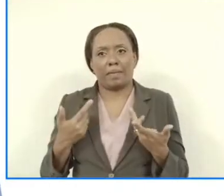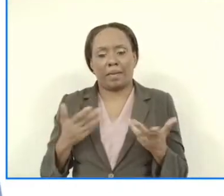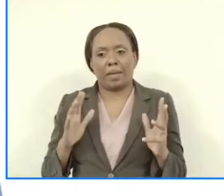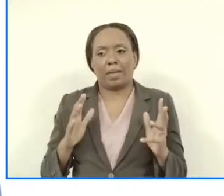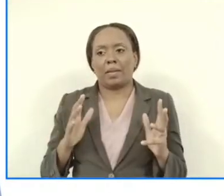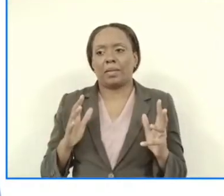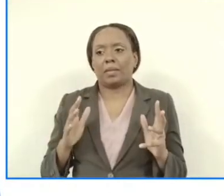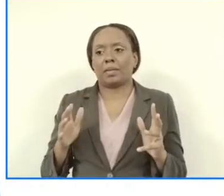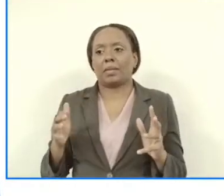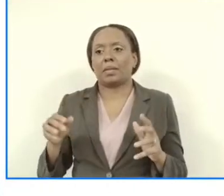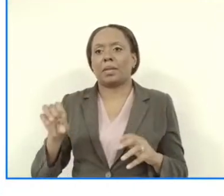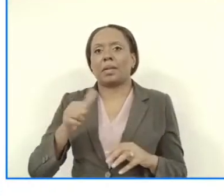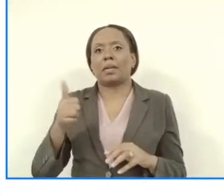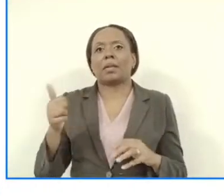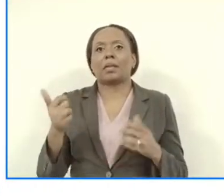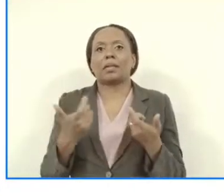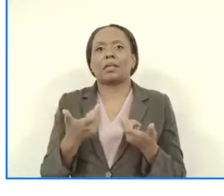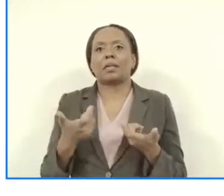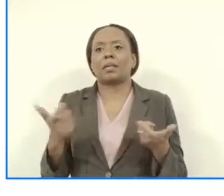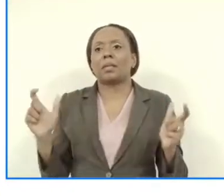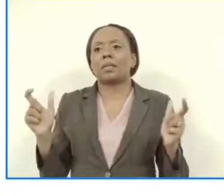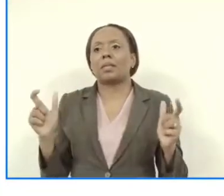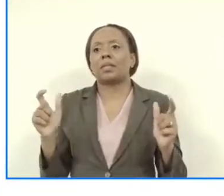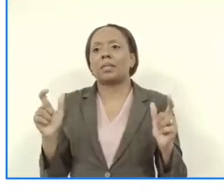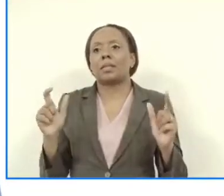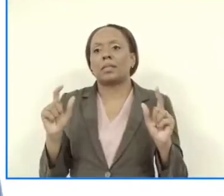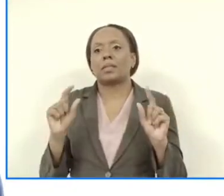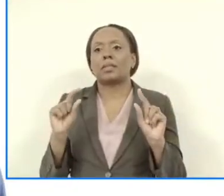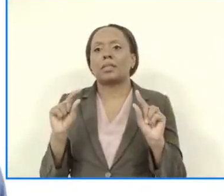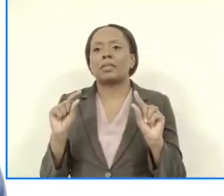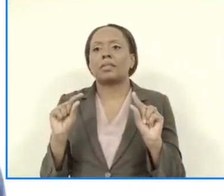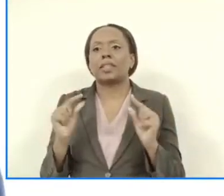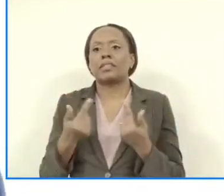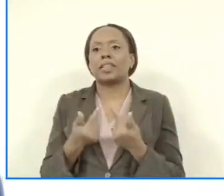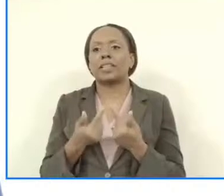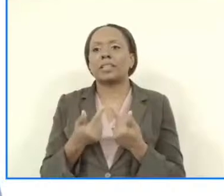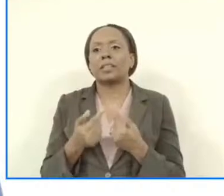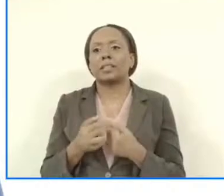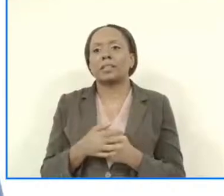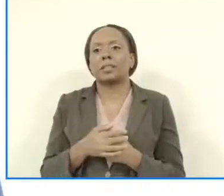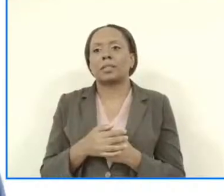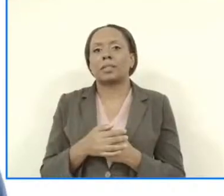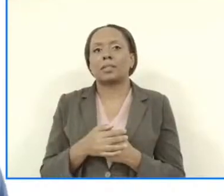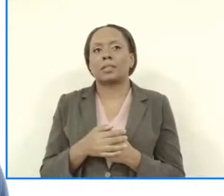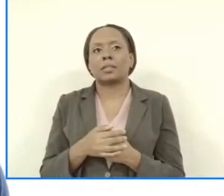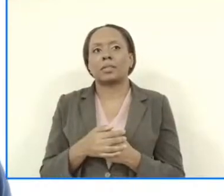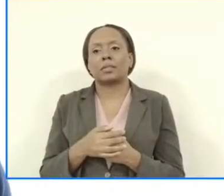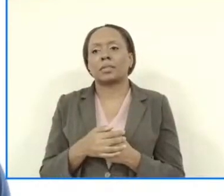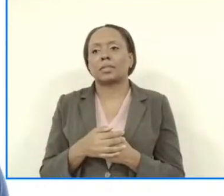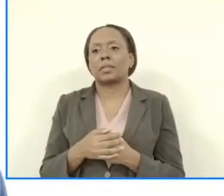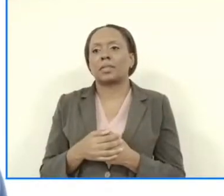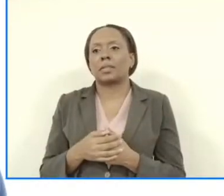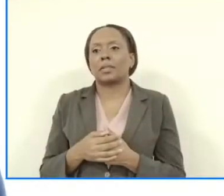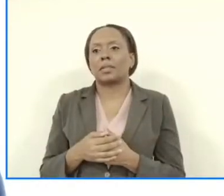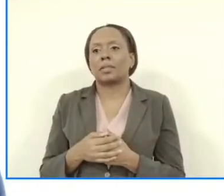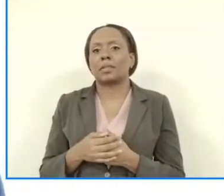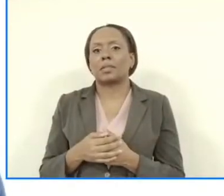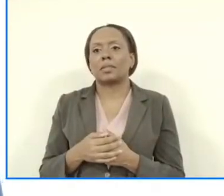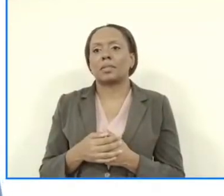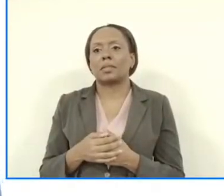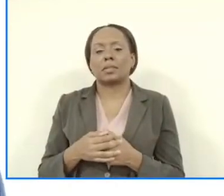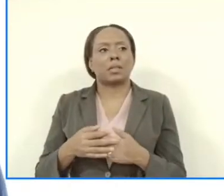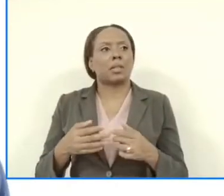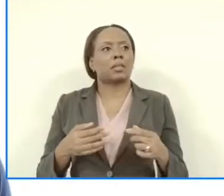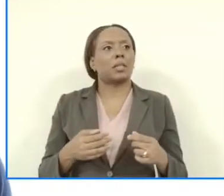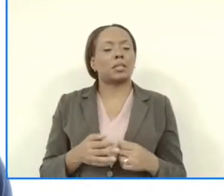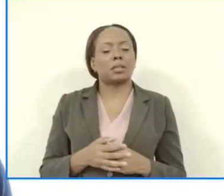large clusters of customers. Again, you can think of a cluster as a feeder as well. When we get a feeder closed, it means that a